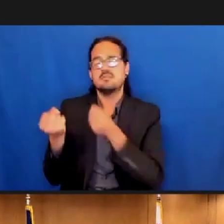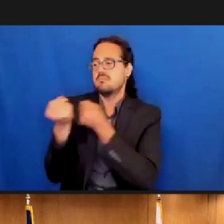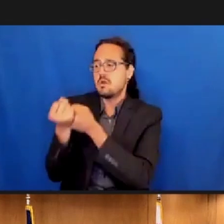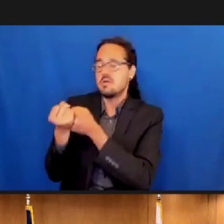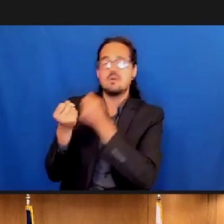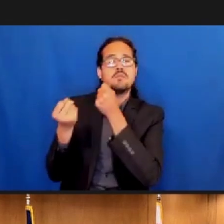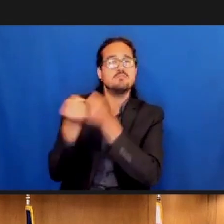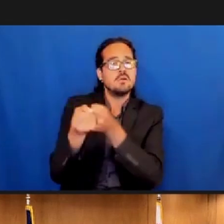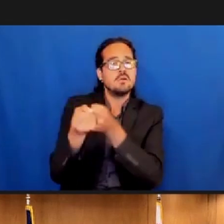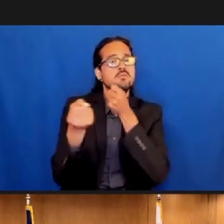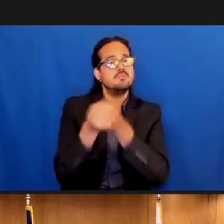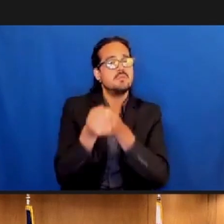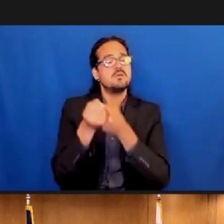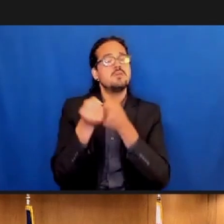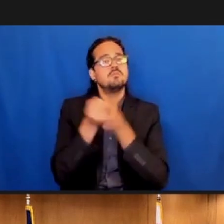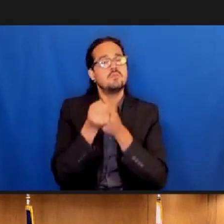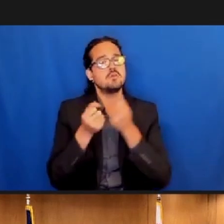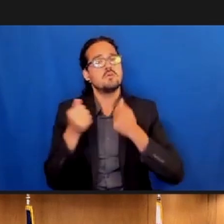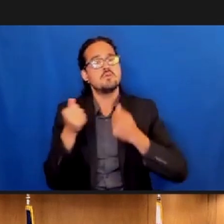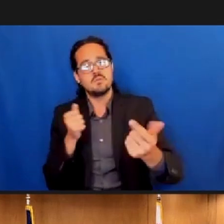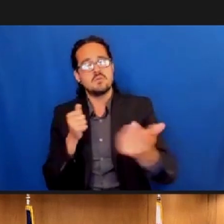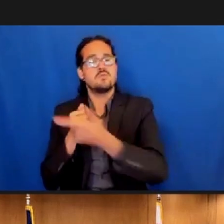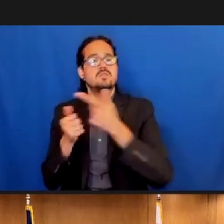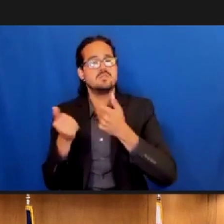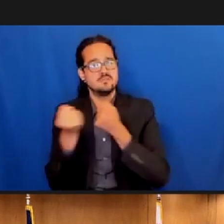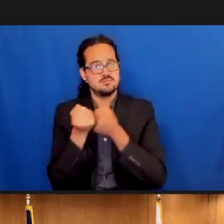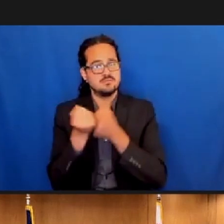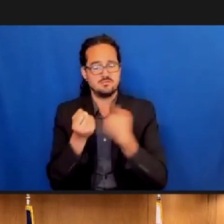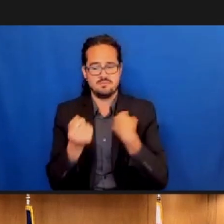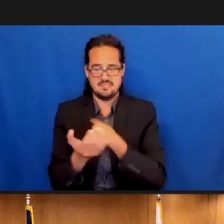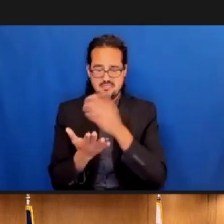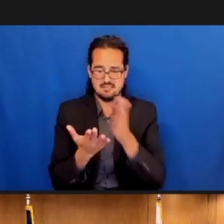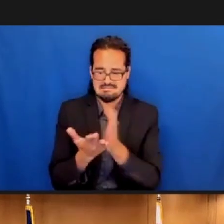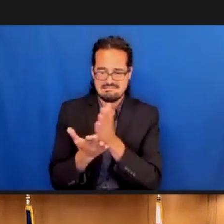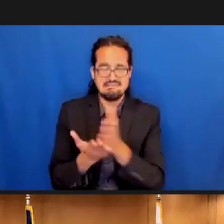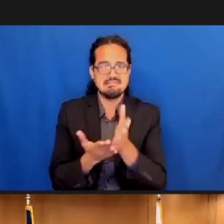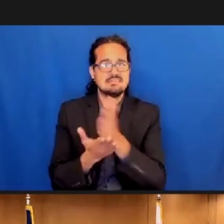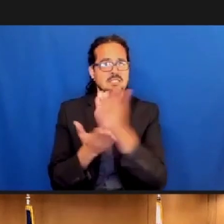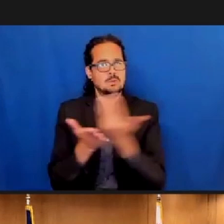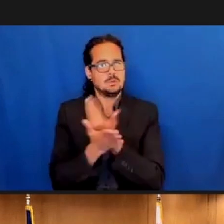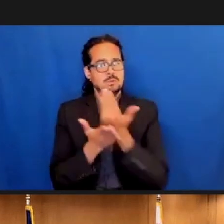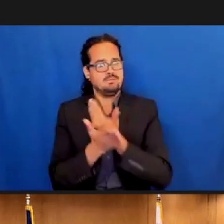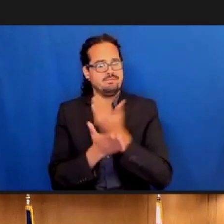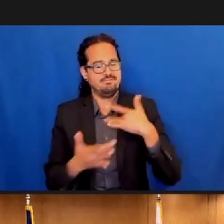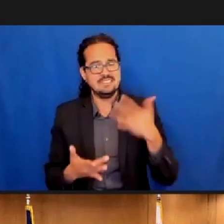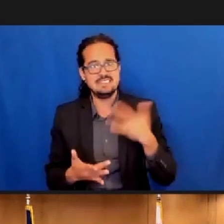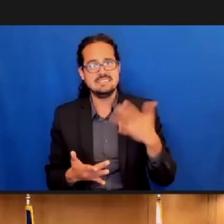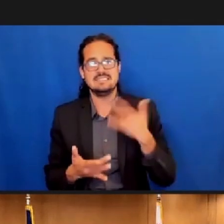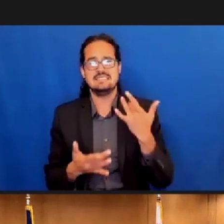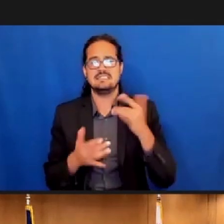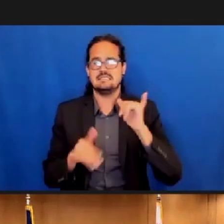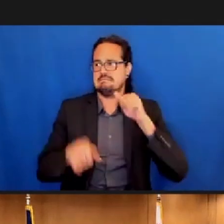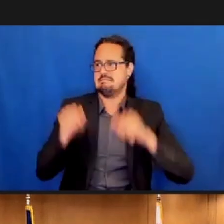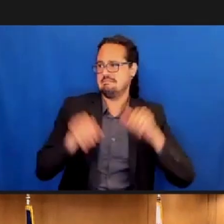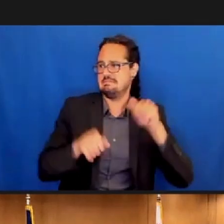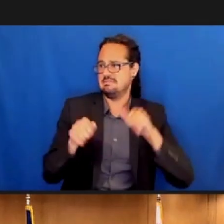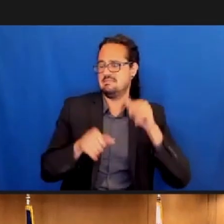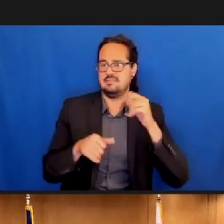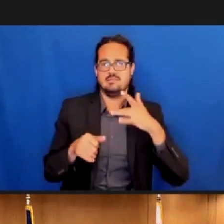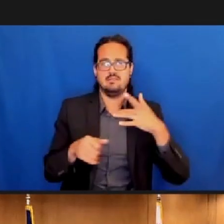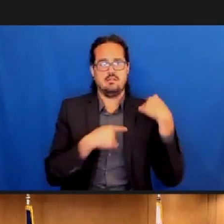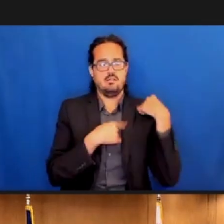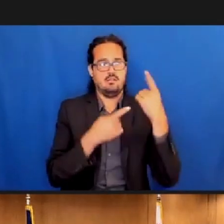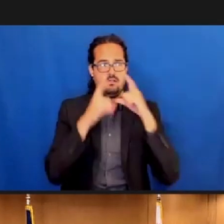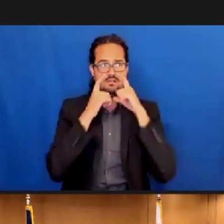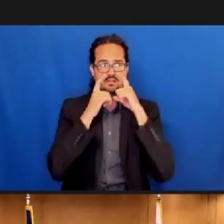that we all might be experiencing at this moment, whether it's not being real sure about being okay with taking off that mask just yet, or getting